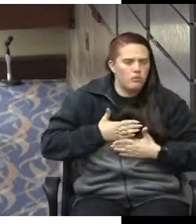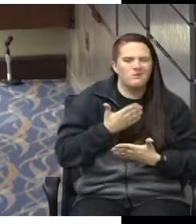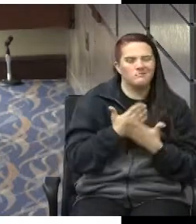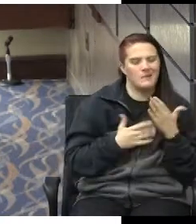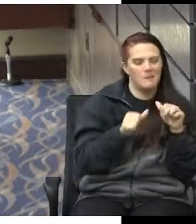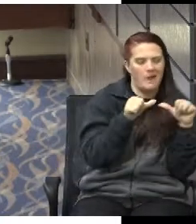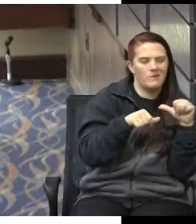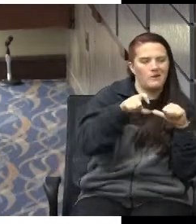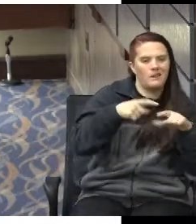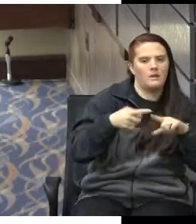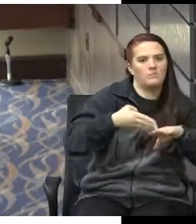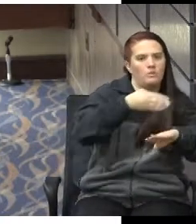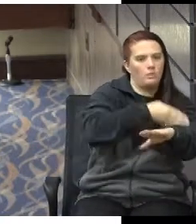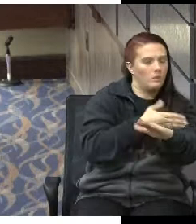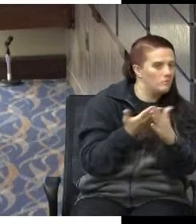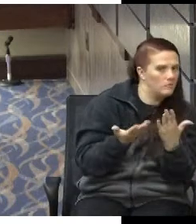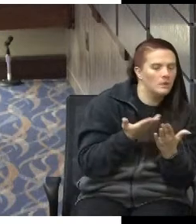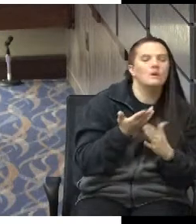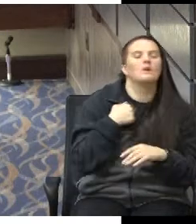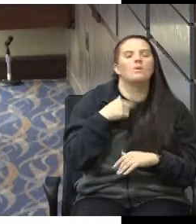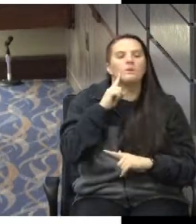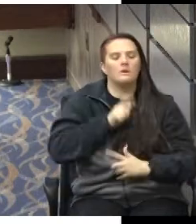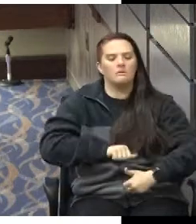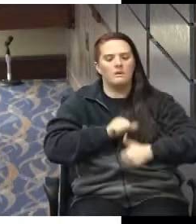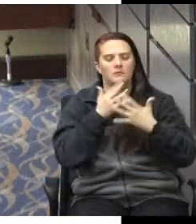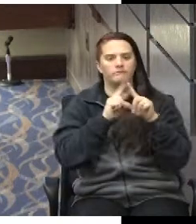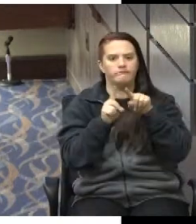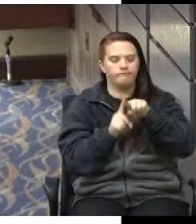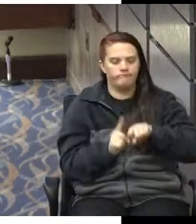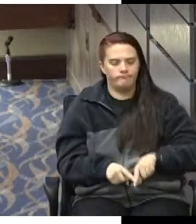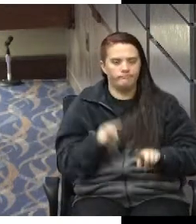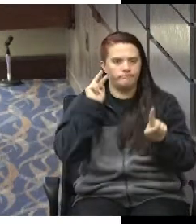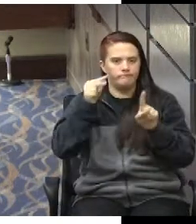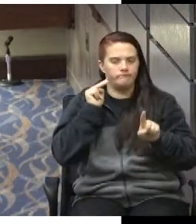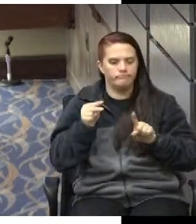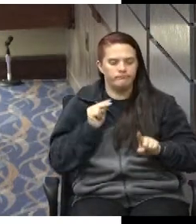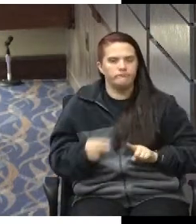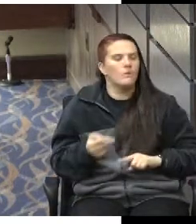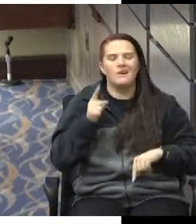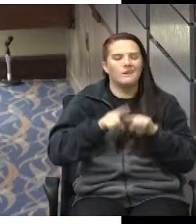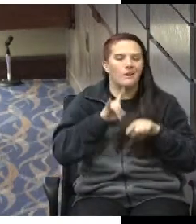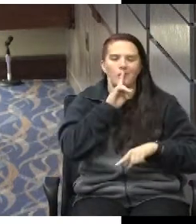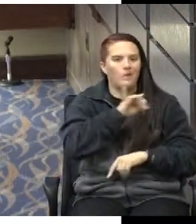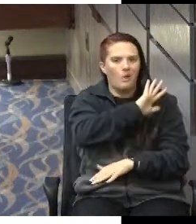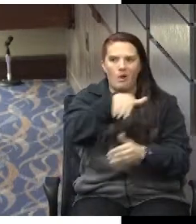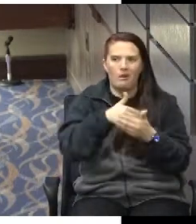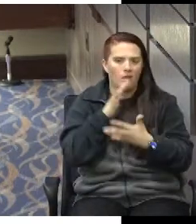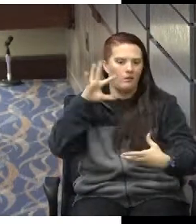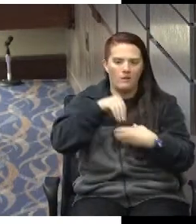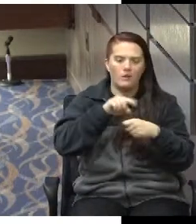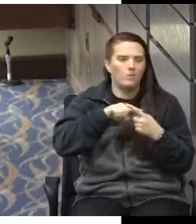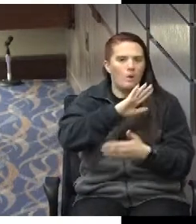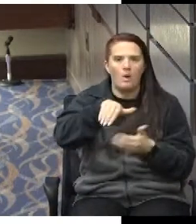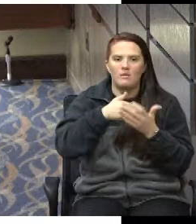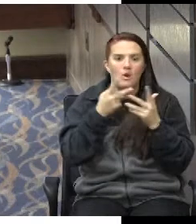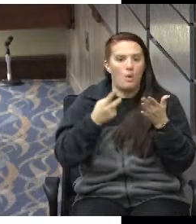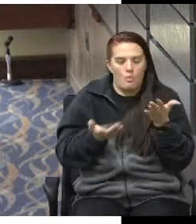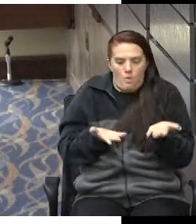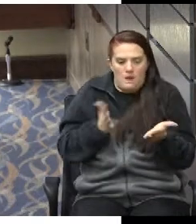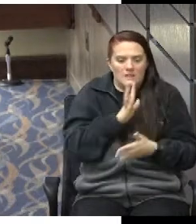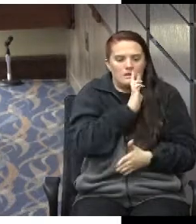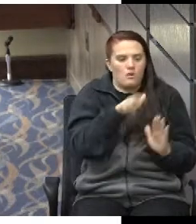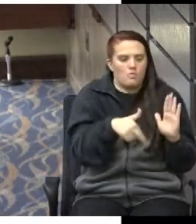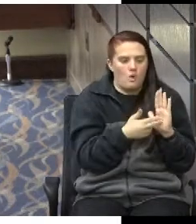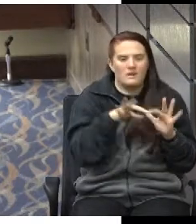for improvement? Again, because they're inward facing, lots of different points of view. They can't really be all things to all people. What is their role,